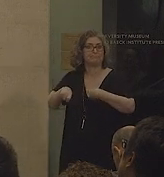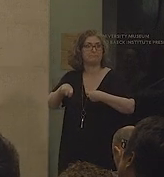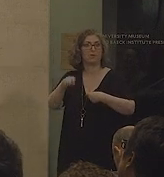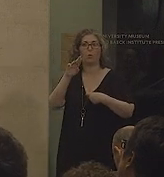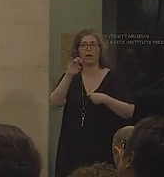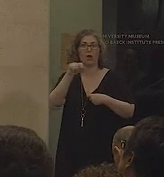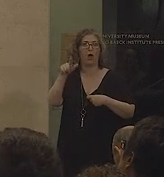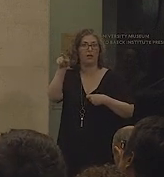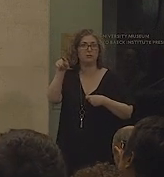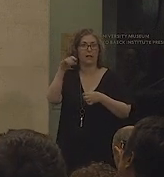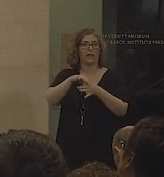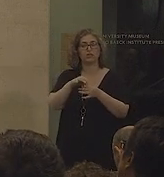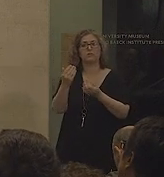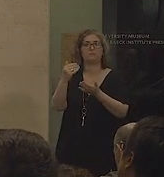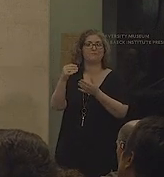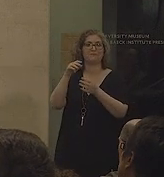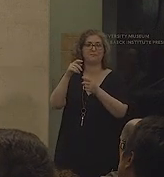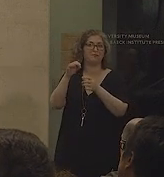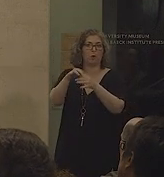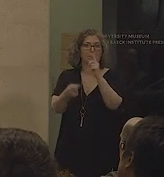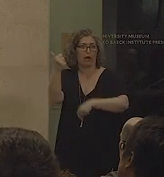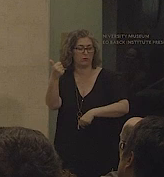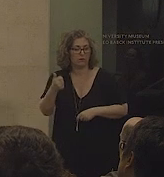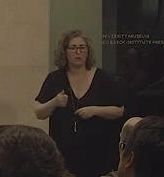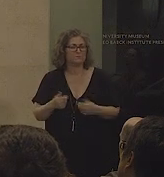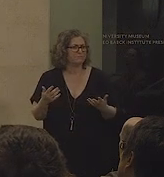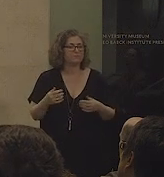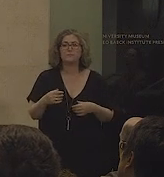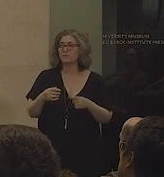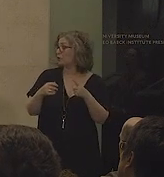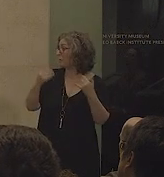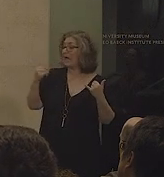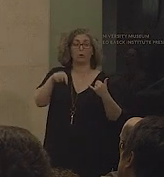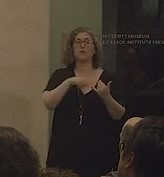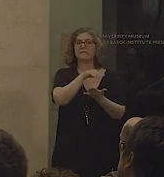So I'm going to try to continue to bring this back because we are at the Center for Jewish History.